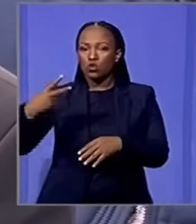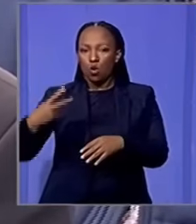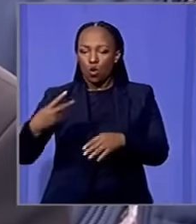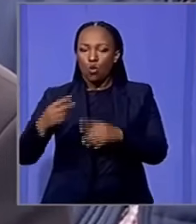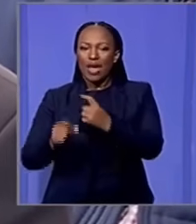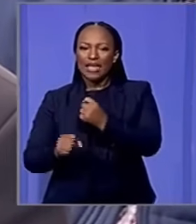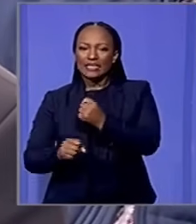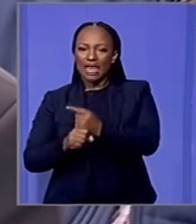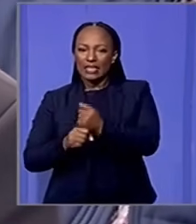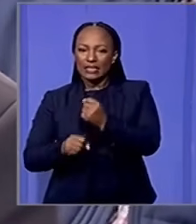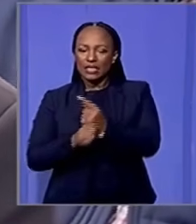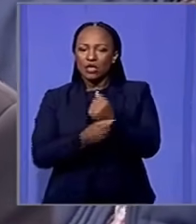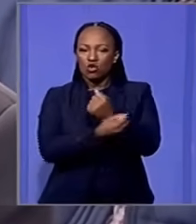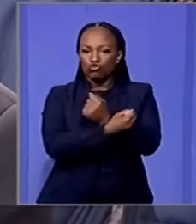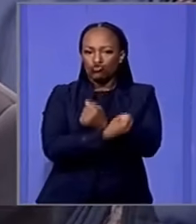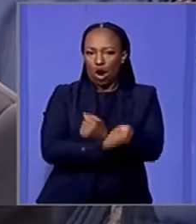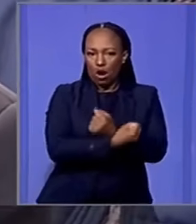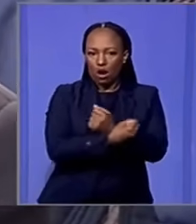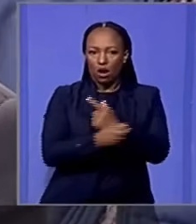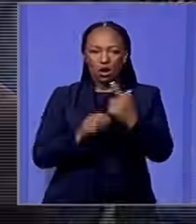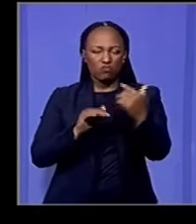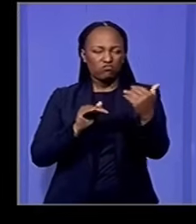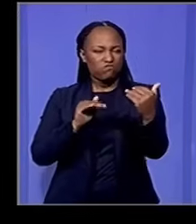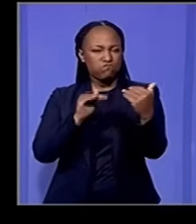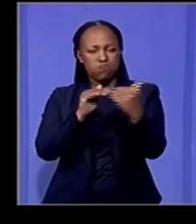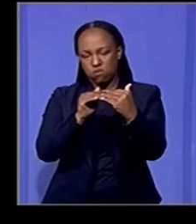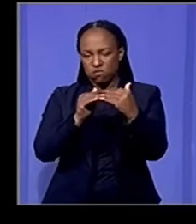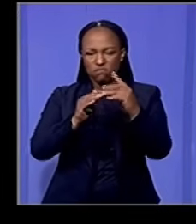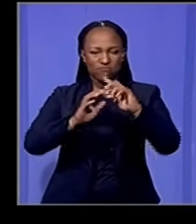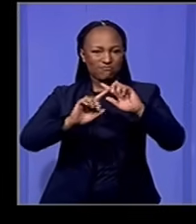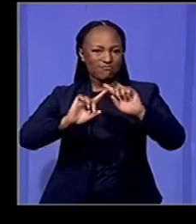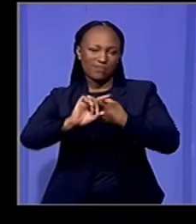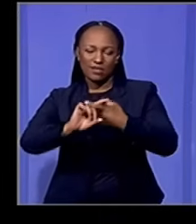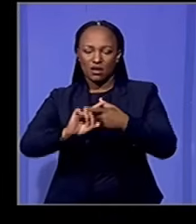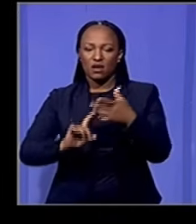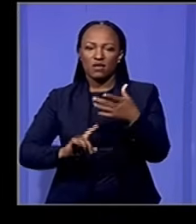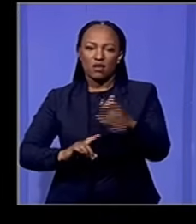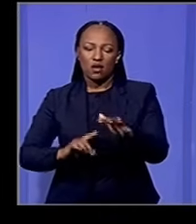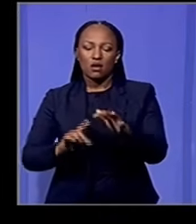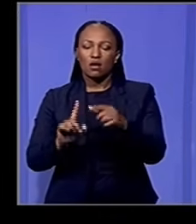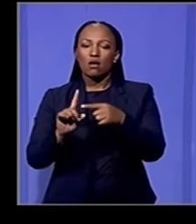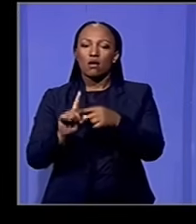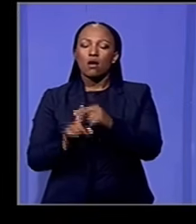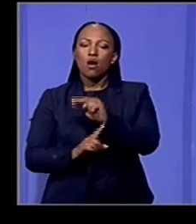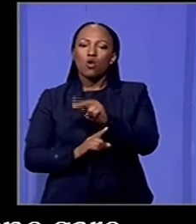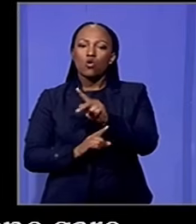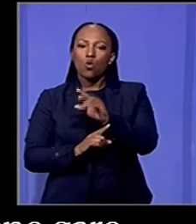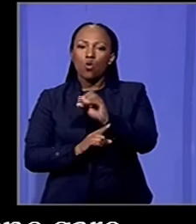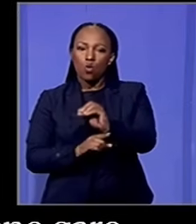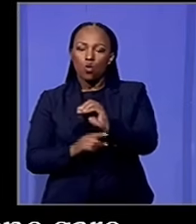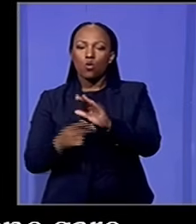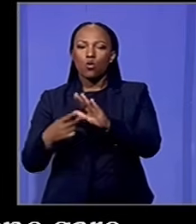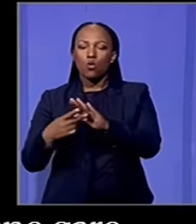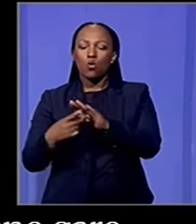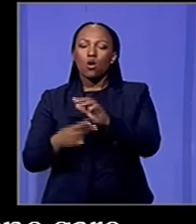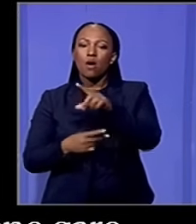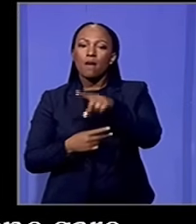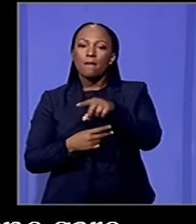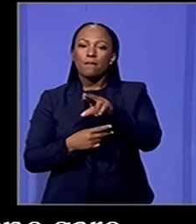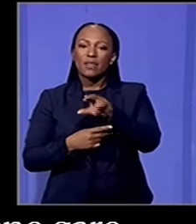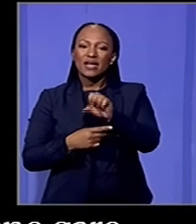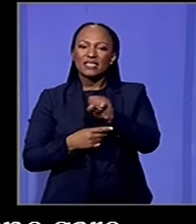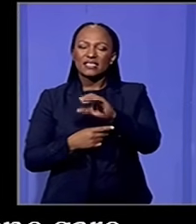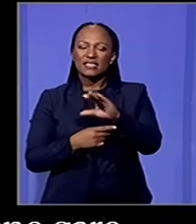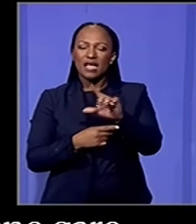lori mesong ya letšatši la bobedi. Dikgaetšedi tše 2 Noko Mpiana le Prezila Mpiana ba lobile maphelo a